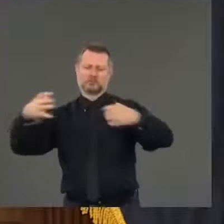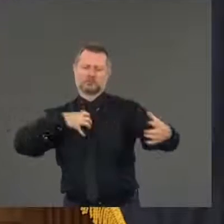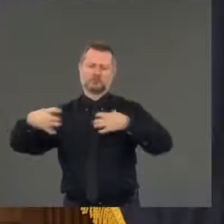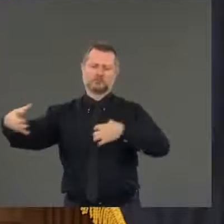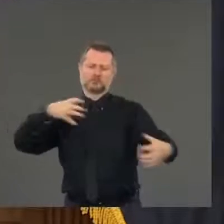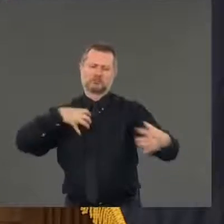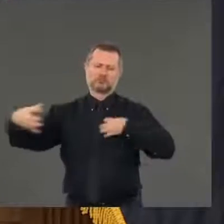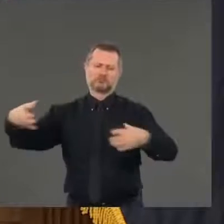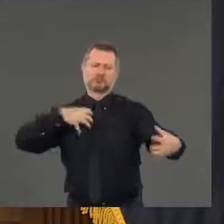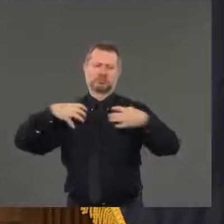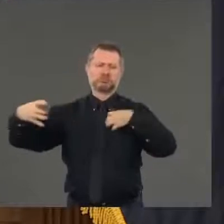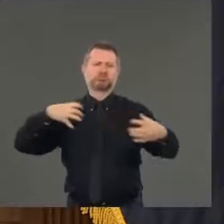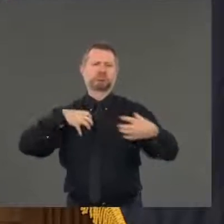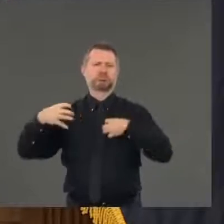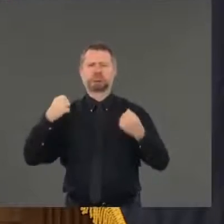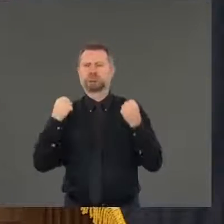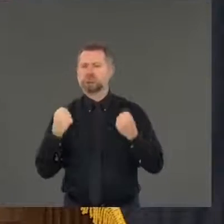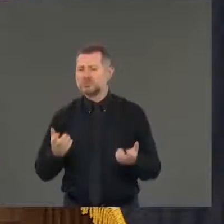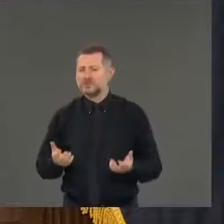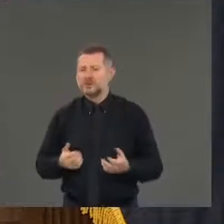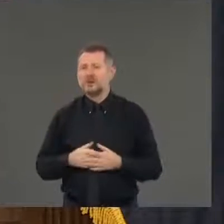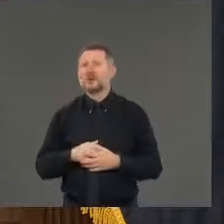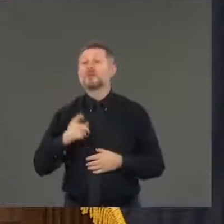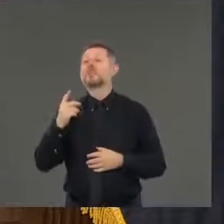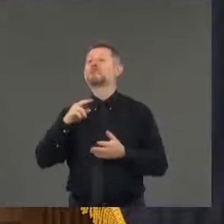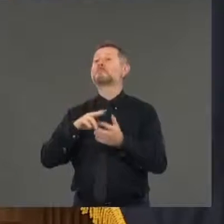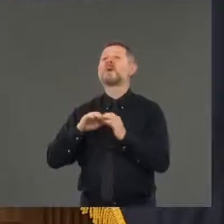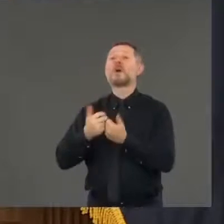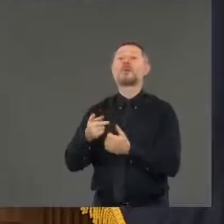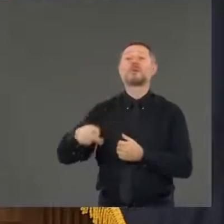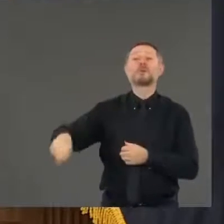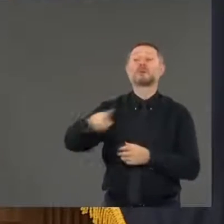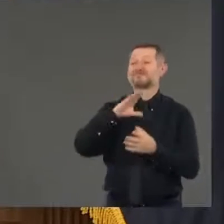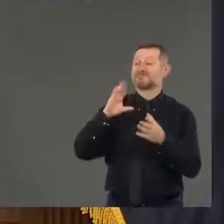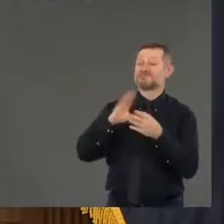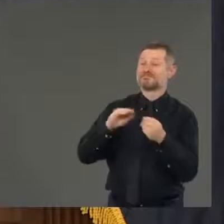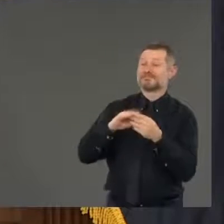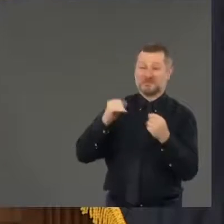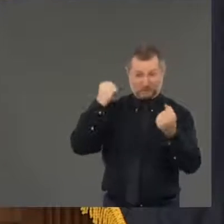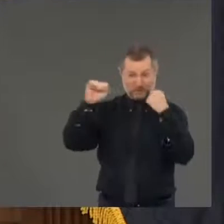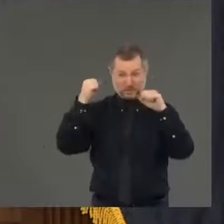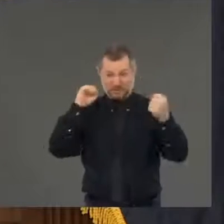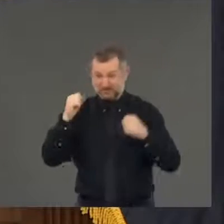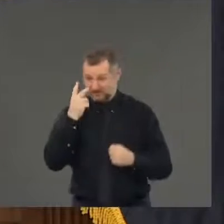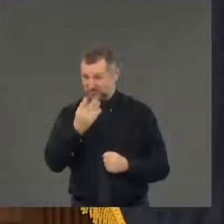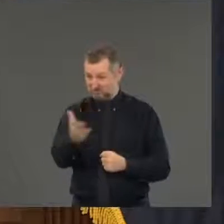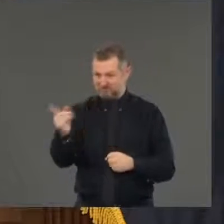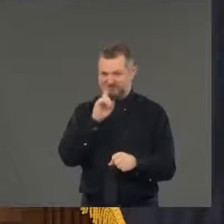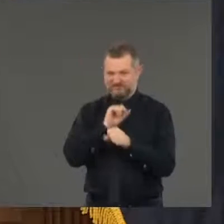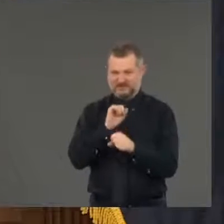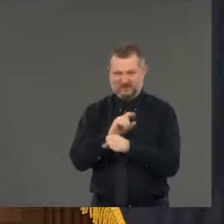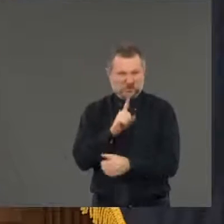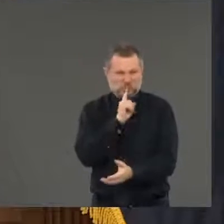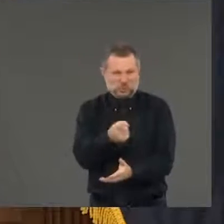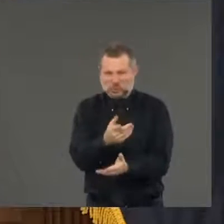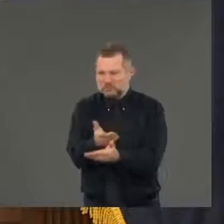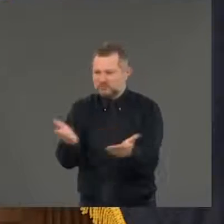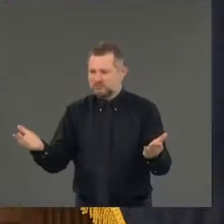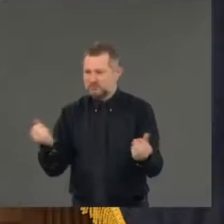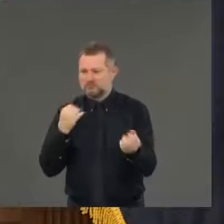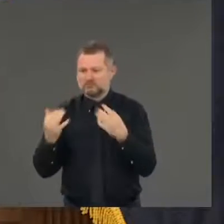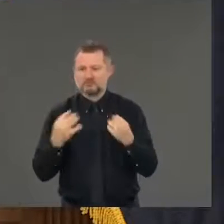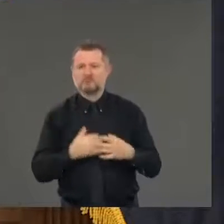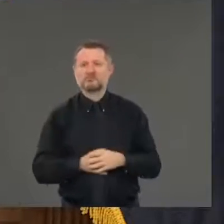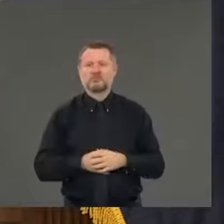it, ipso facto made it true. Because when the community comes out and says, I don't trust the